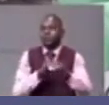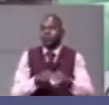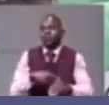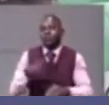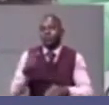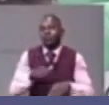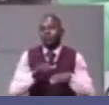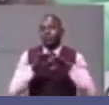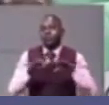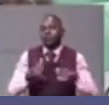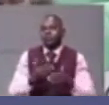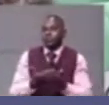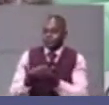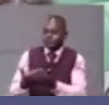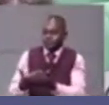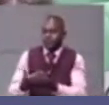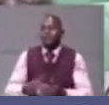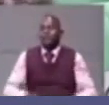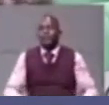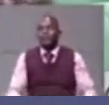market. I so submit.